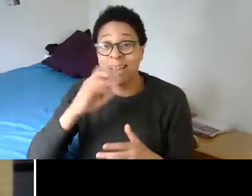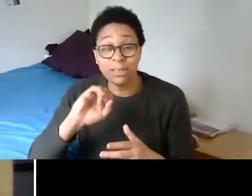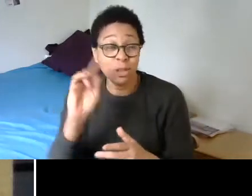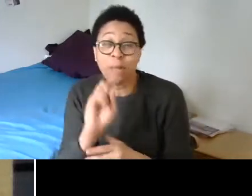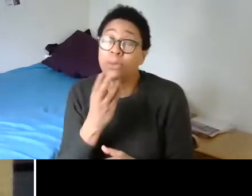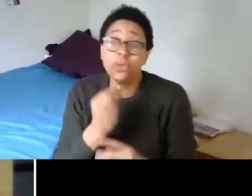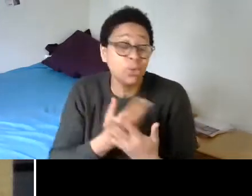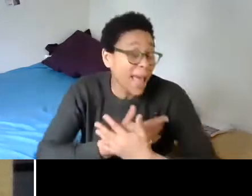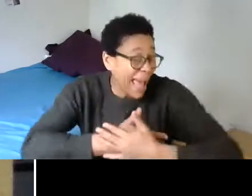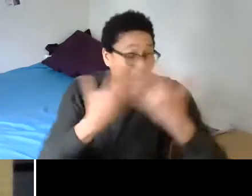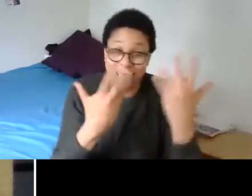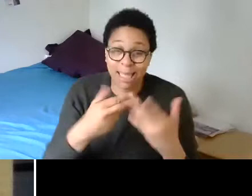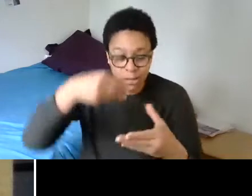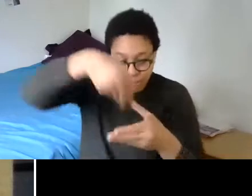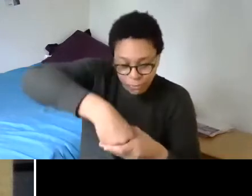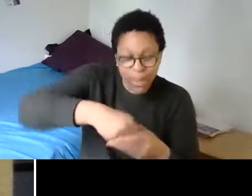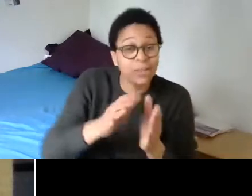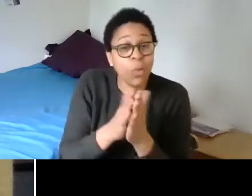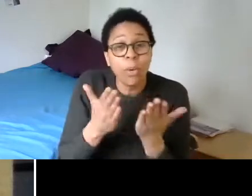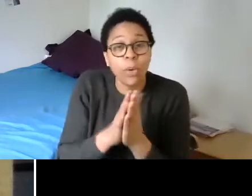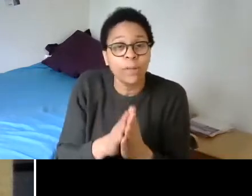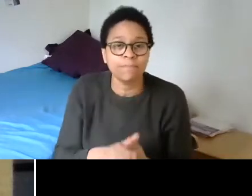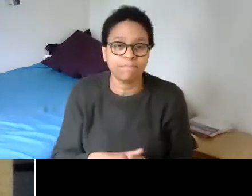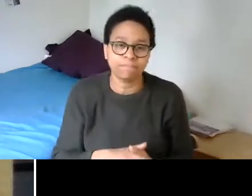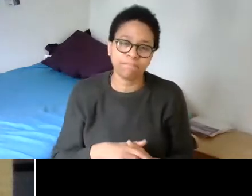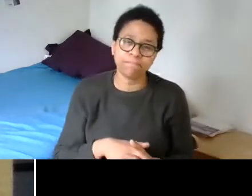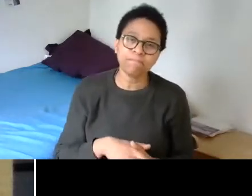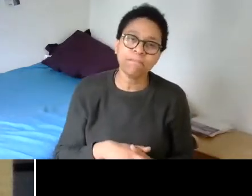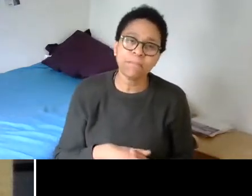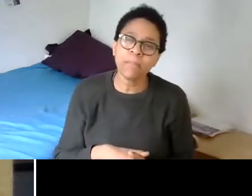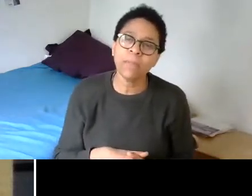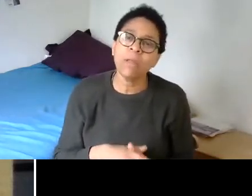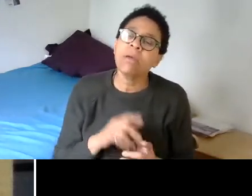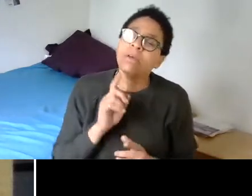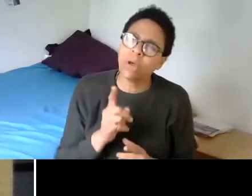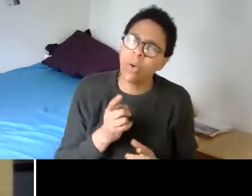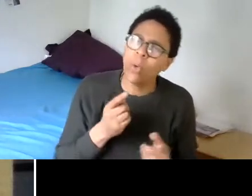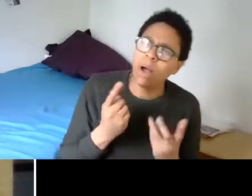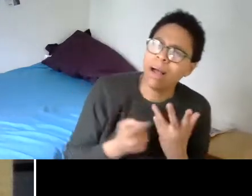Similar to notes and illustrations, the relationship to the book can suggest how and why the object came to be there.